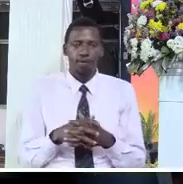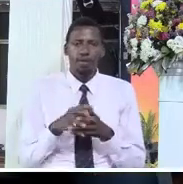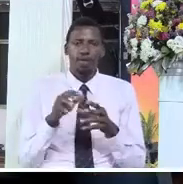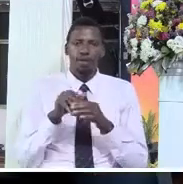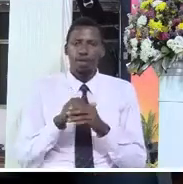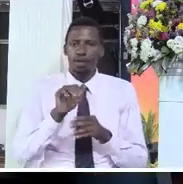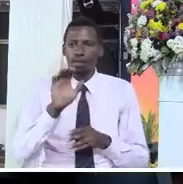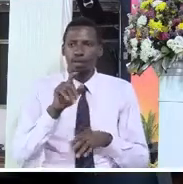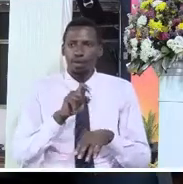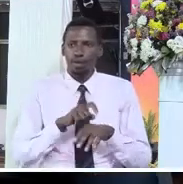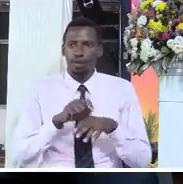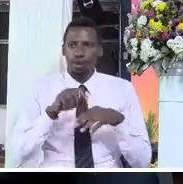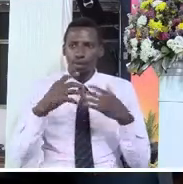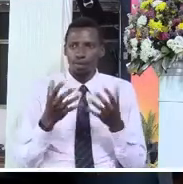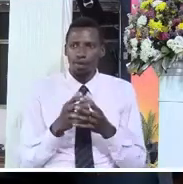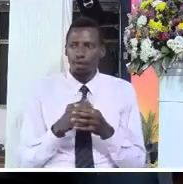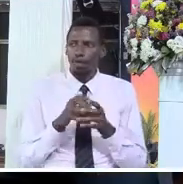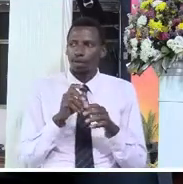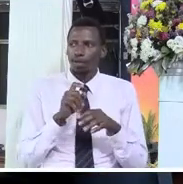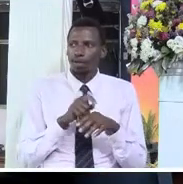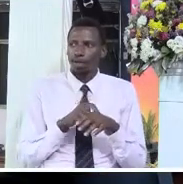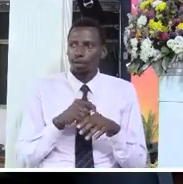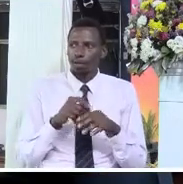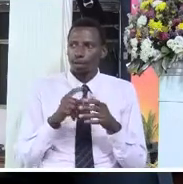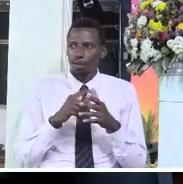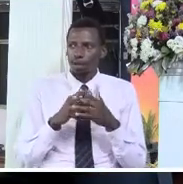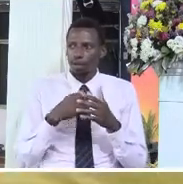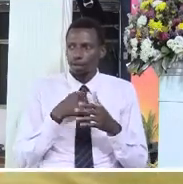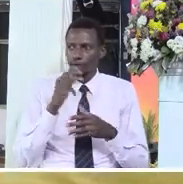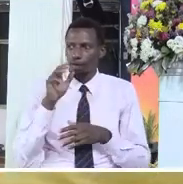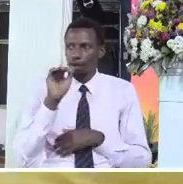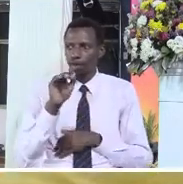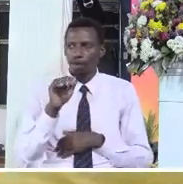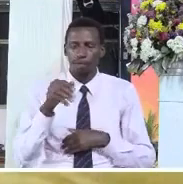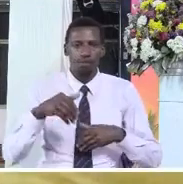time? And then I'm going to ask the young people to tell us how is it now.